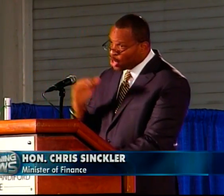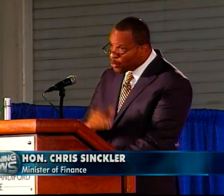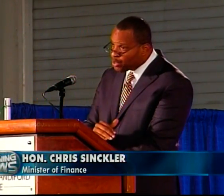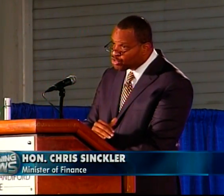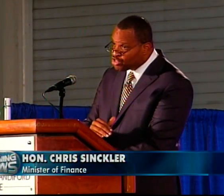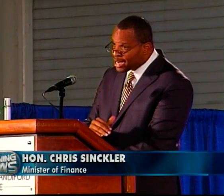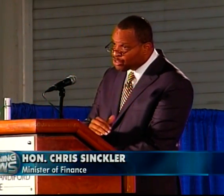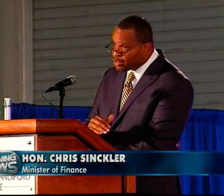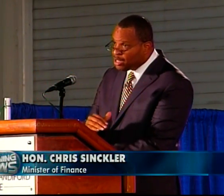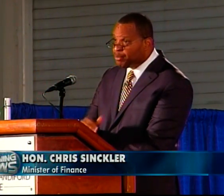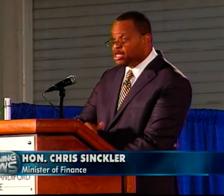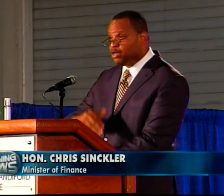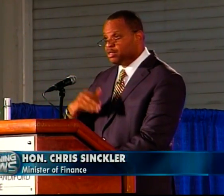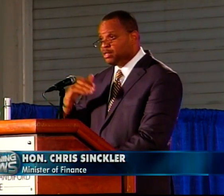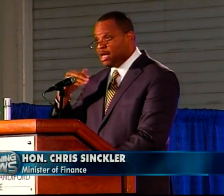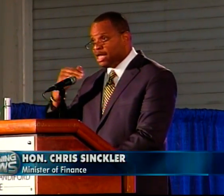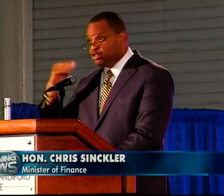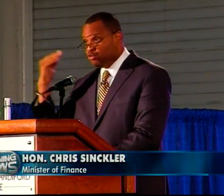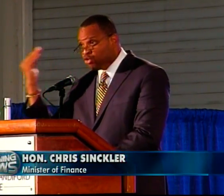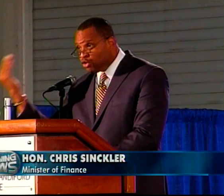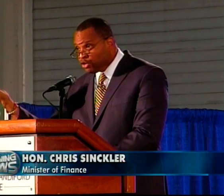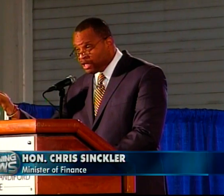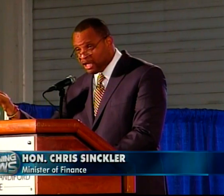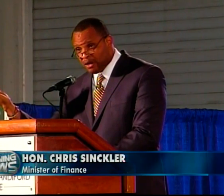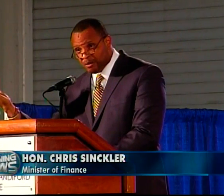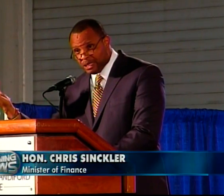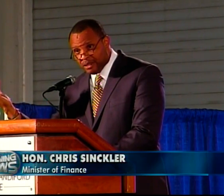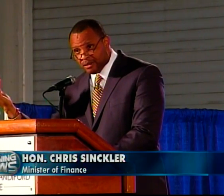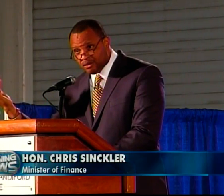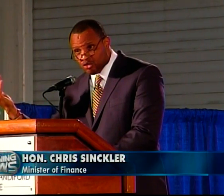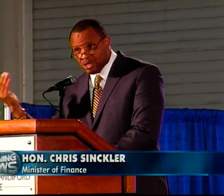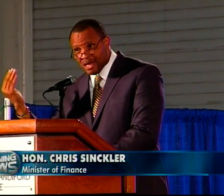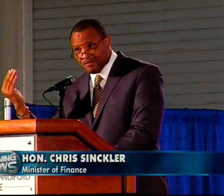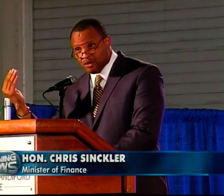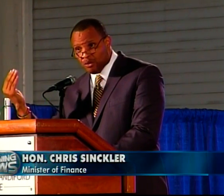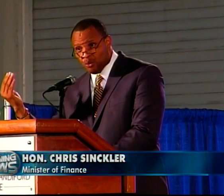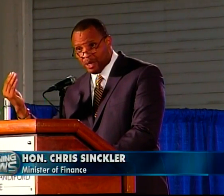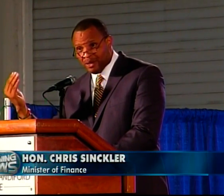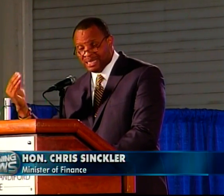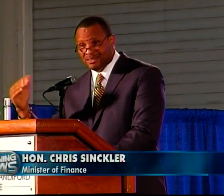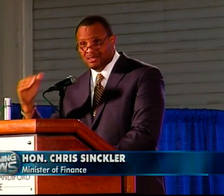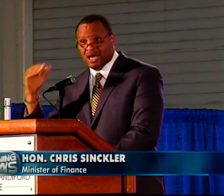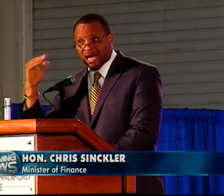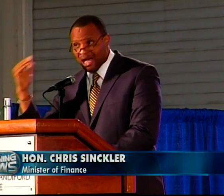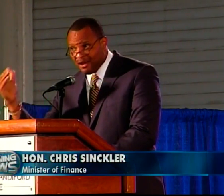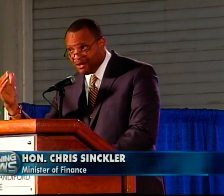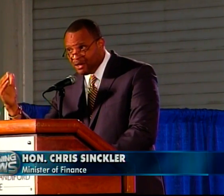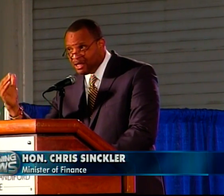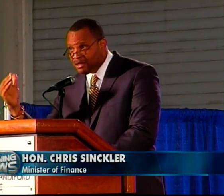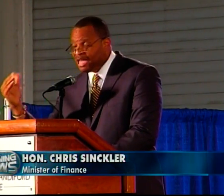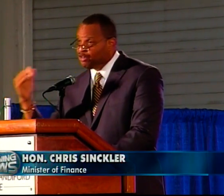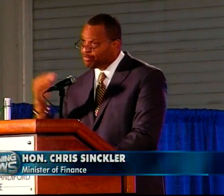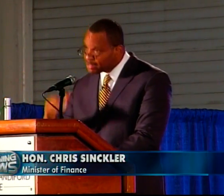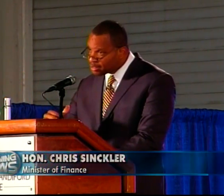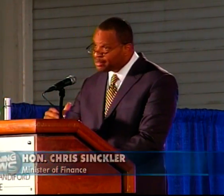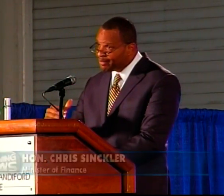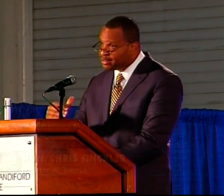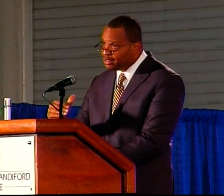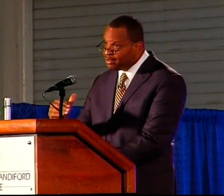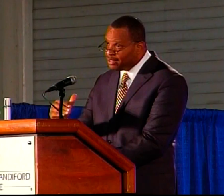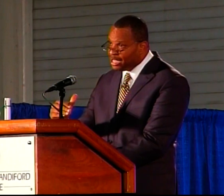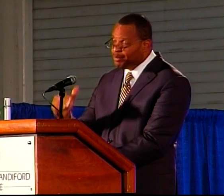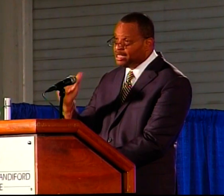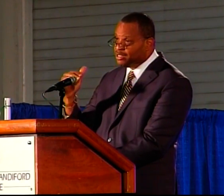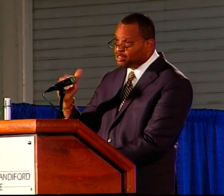on a downward trajectory, because as you grow your economy to the level where it is higher than your fiscal